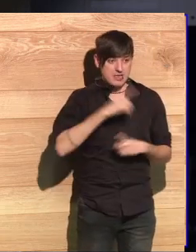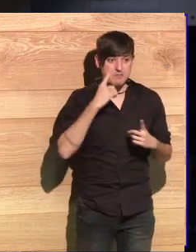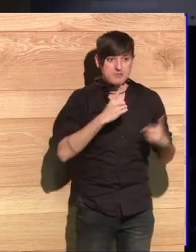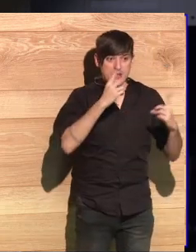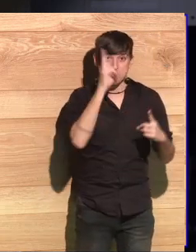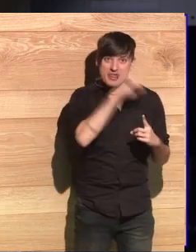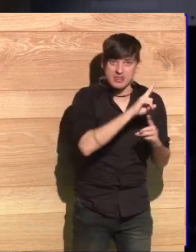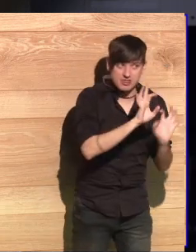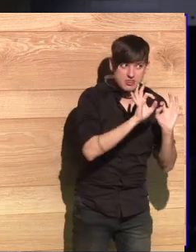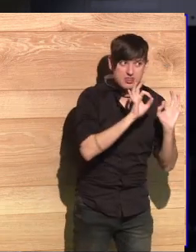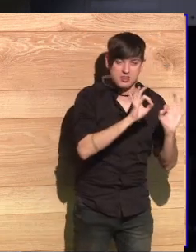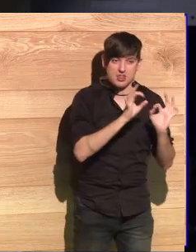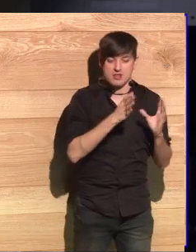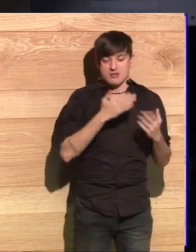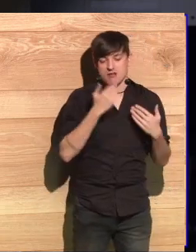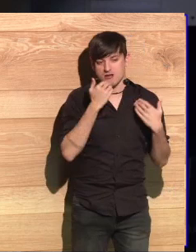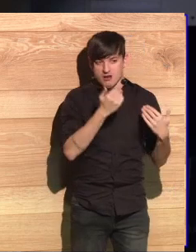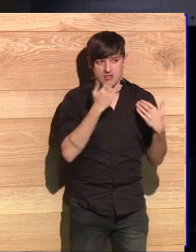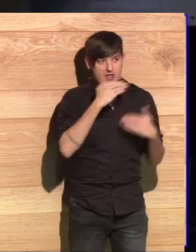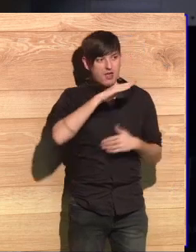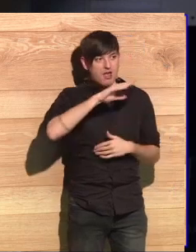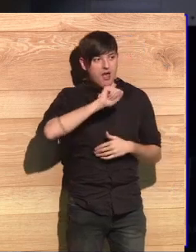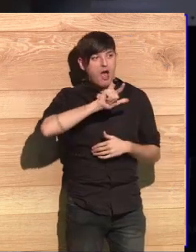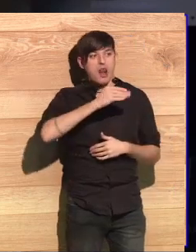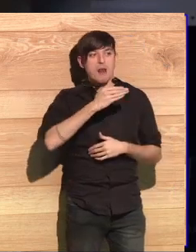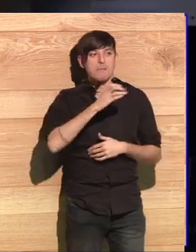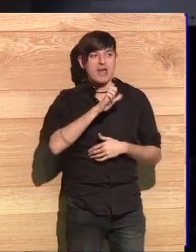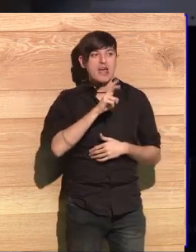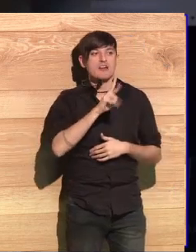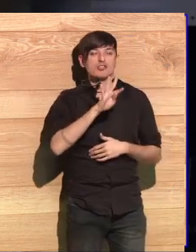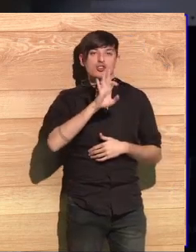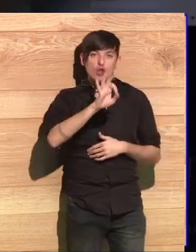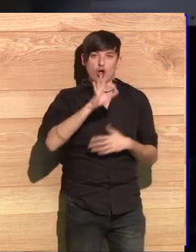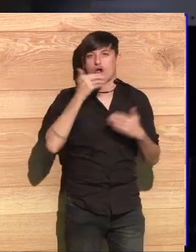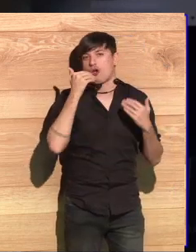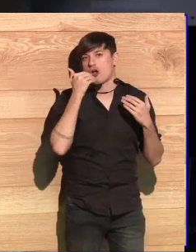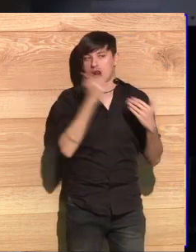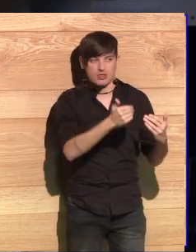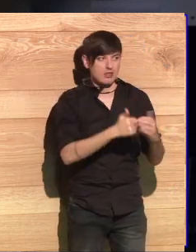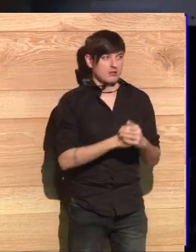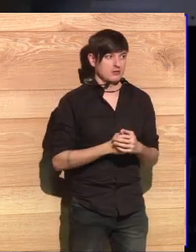who's welcoming Peter on his first visit to Spain. So thank you so much, Alberto.